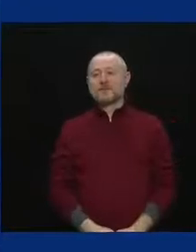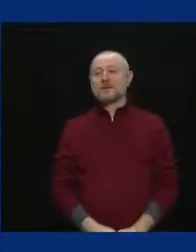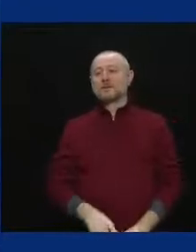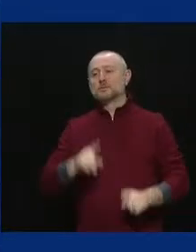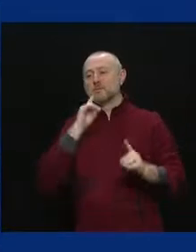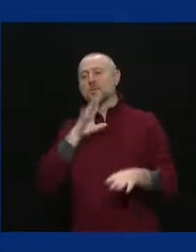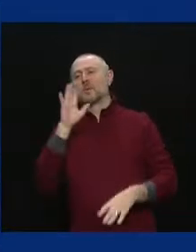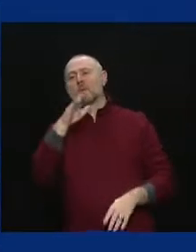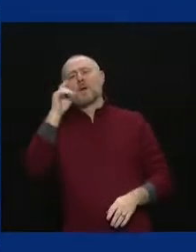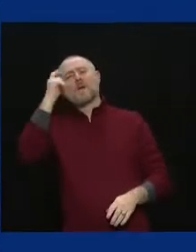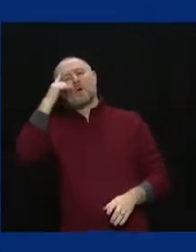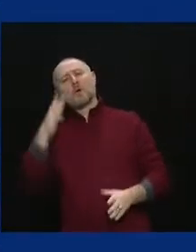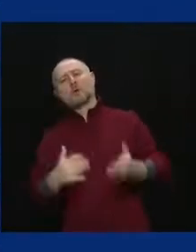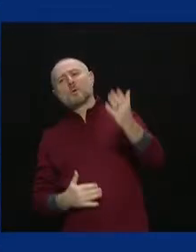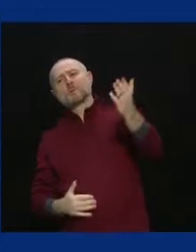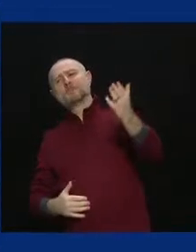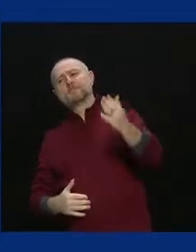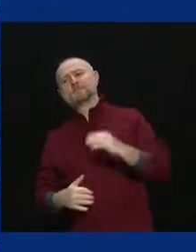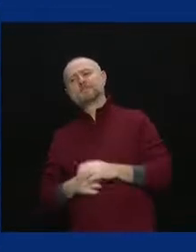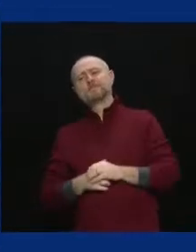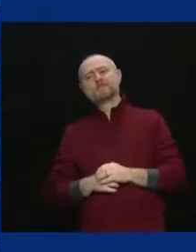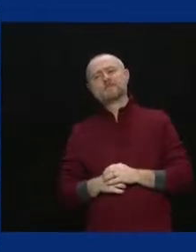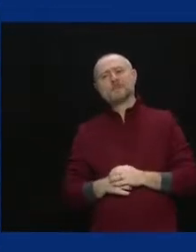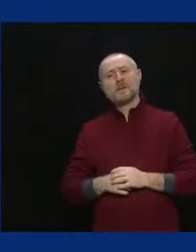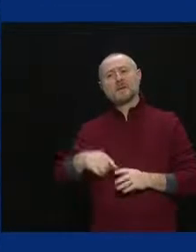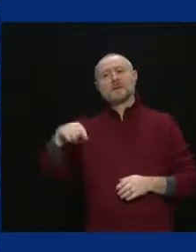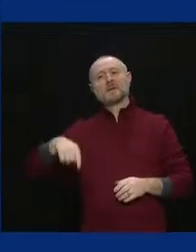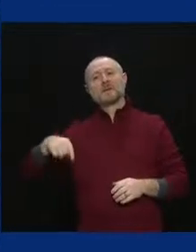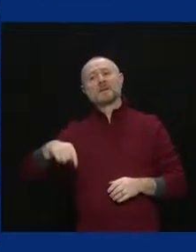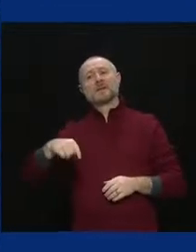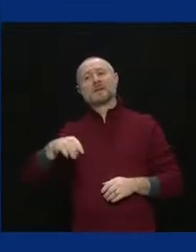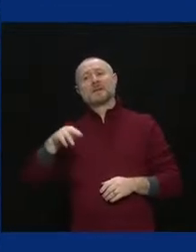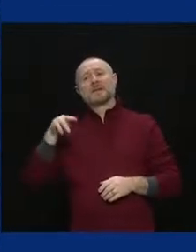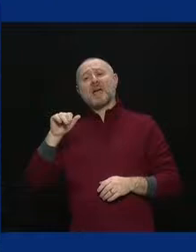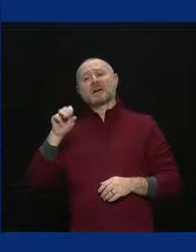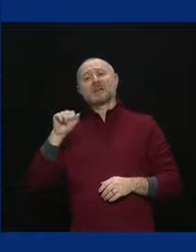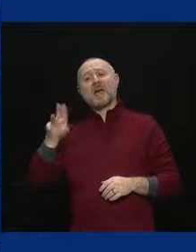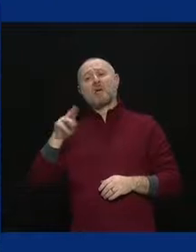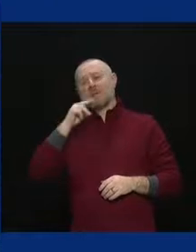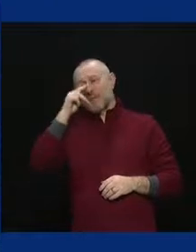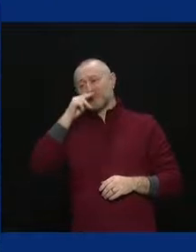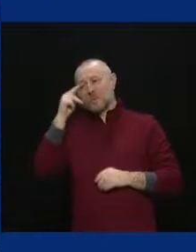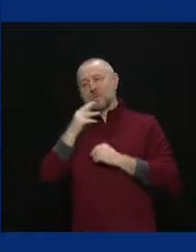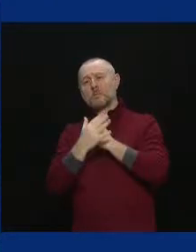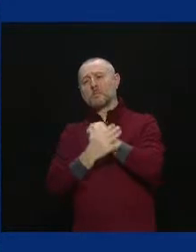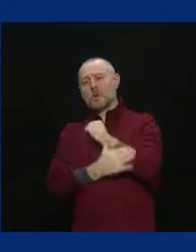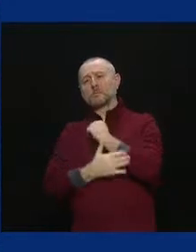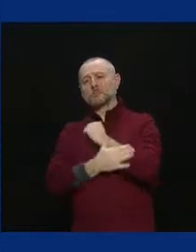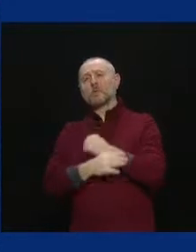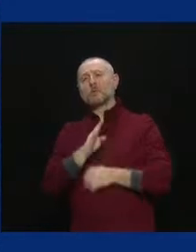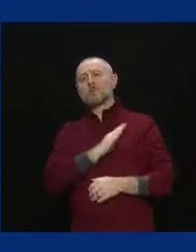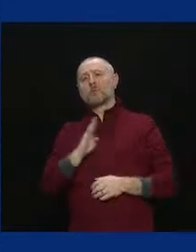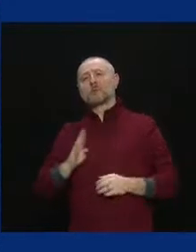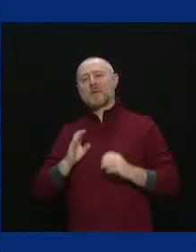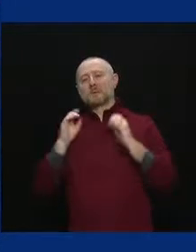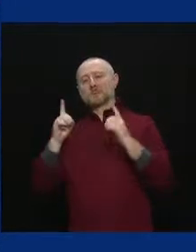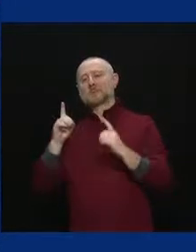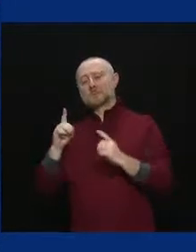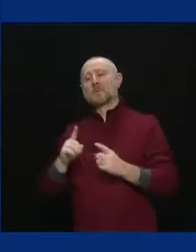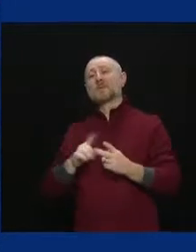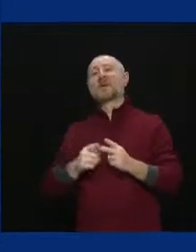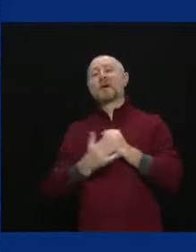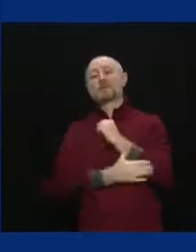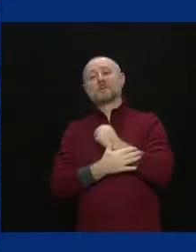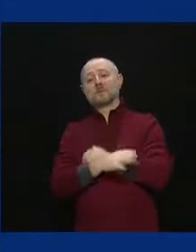Governor, the Massapequa Board of Education in Nassau County here, or Bruce Blakeman as the county executive. Last night they